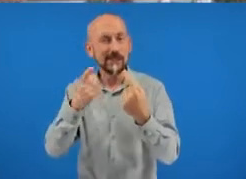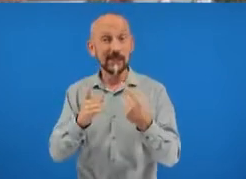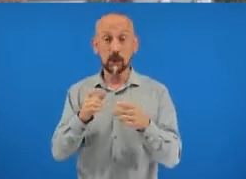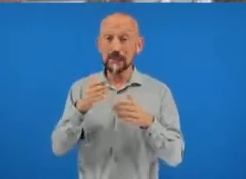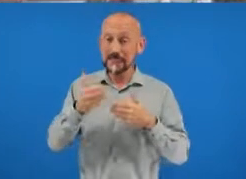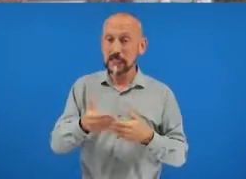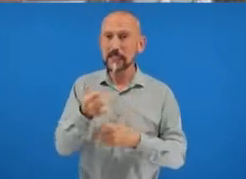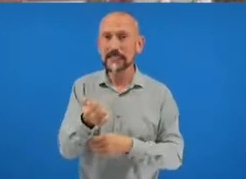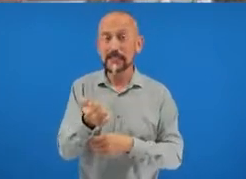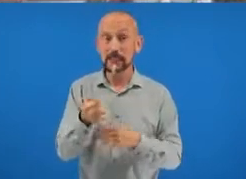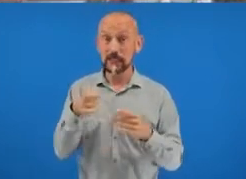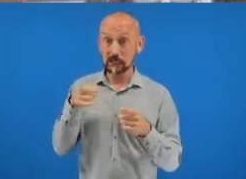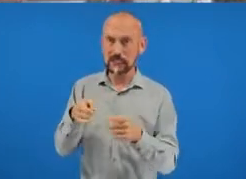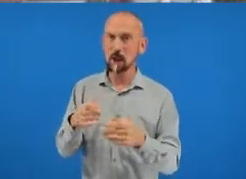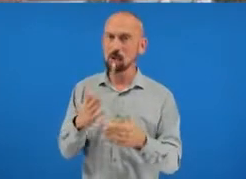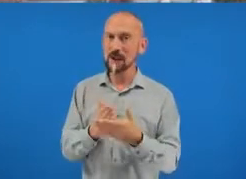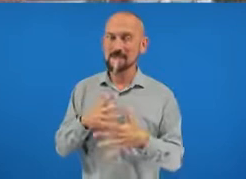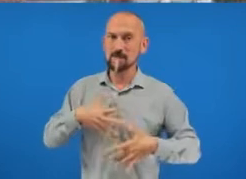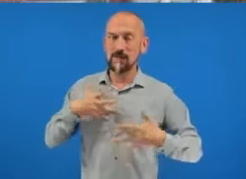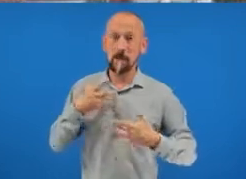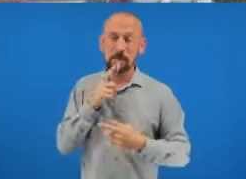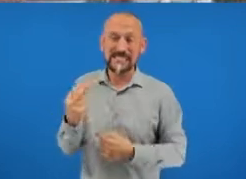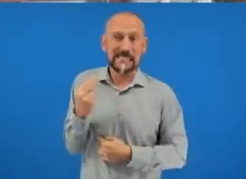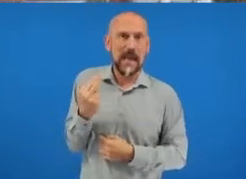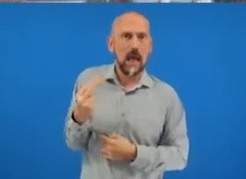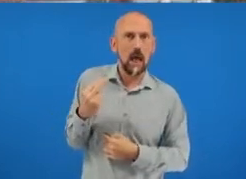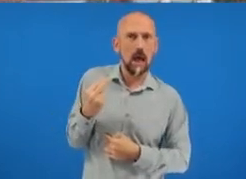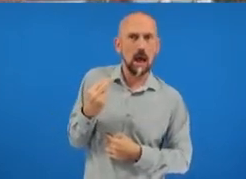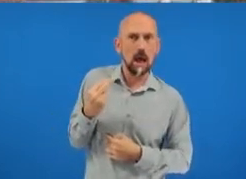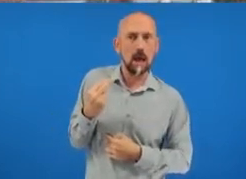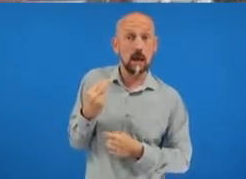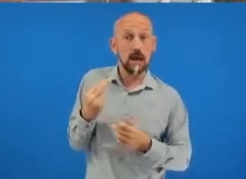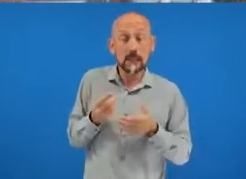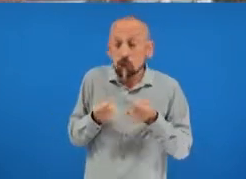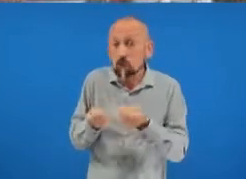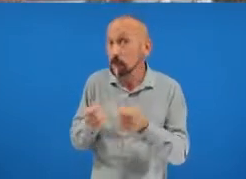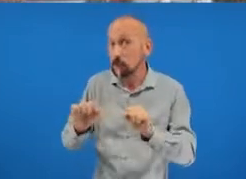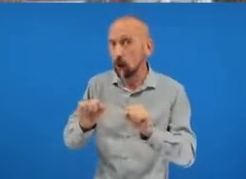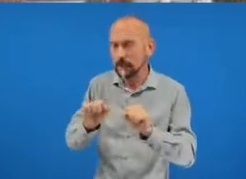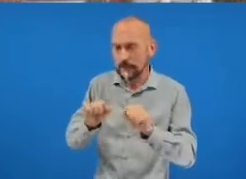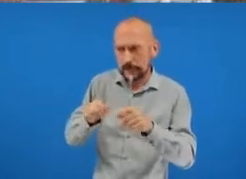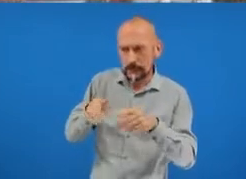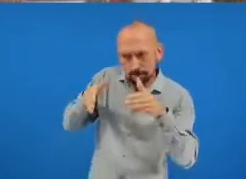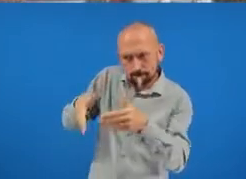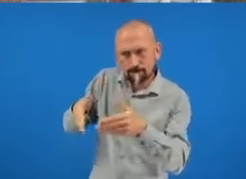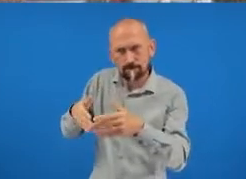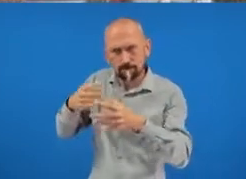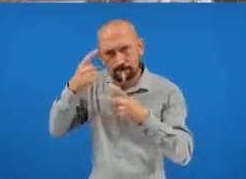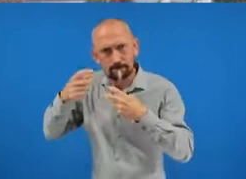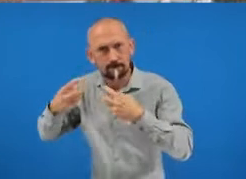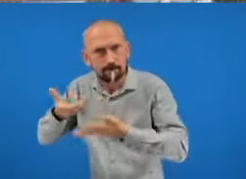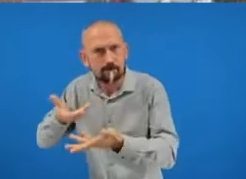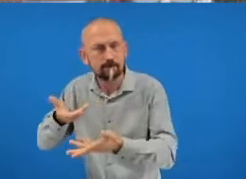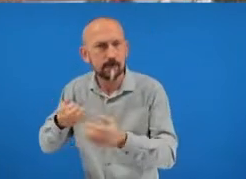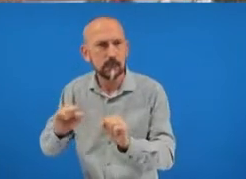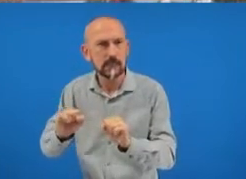at 90%, okay? They hadn't actually targeted this yet in treatment. And on the safety behaviours questionnaire, they were able